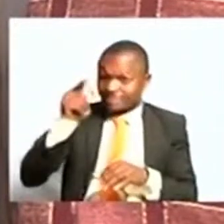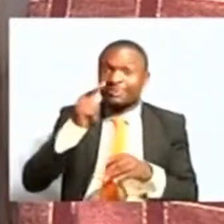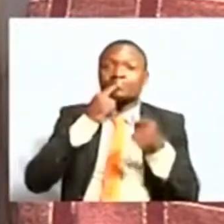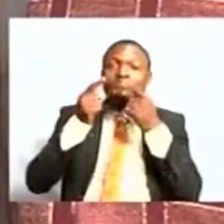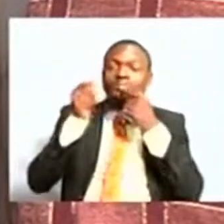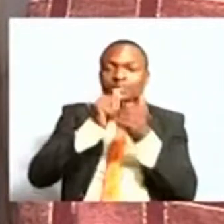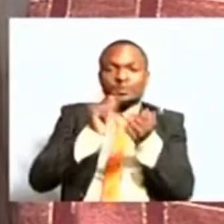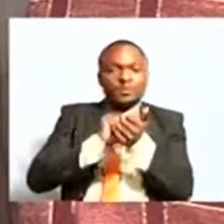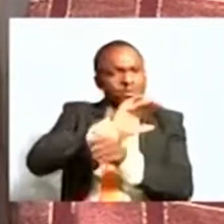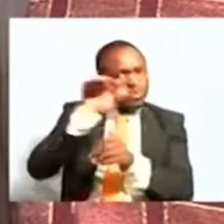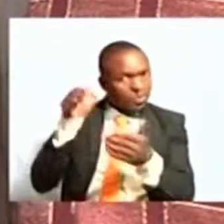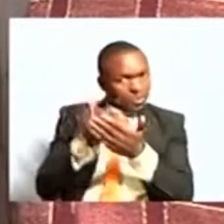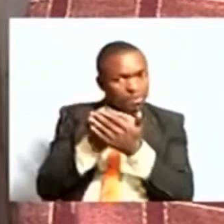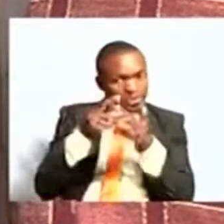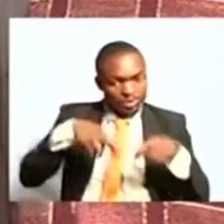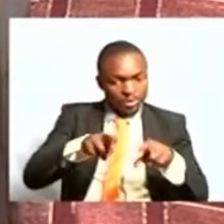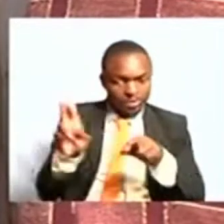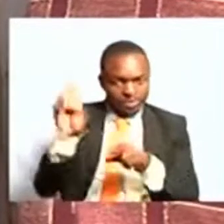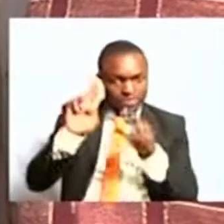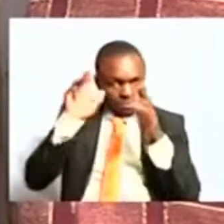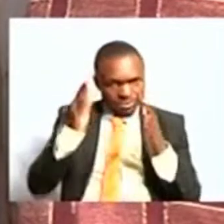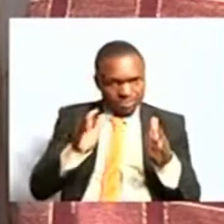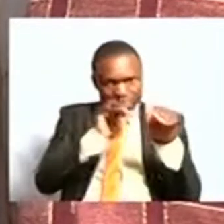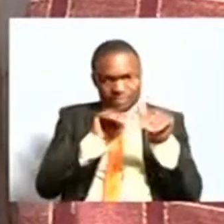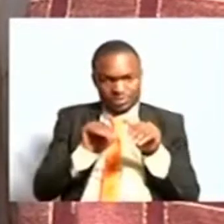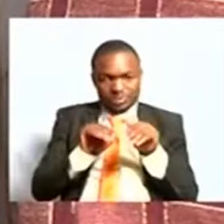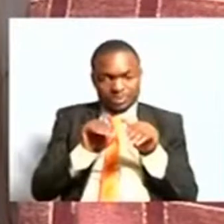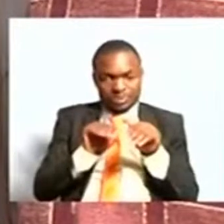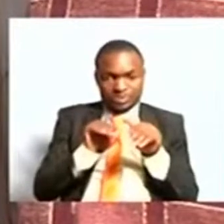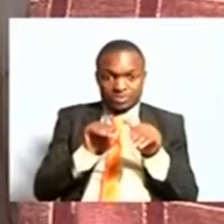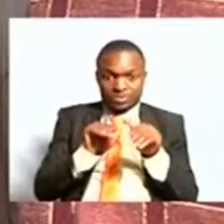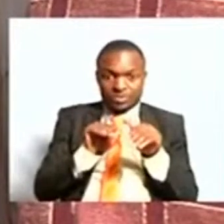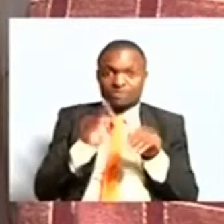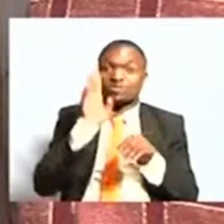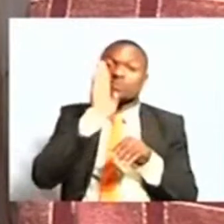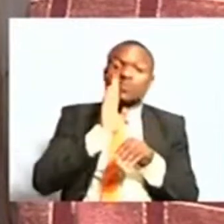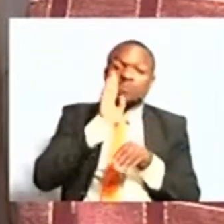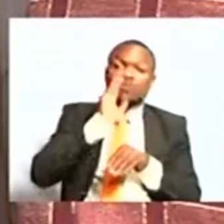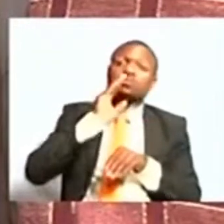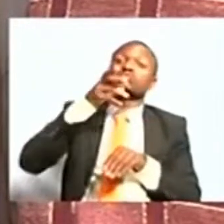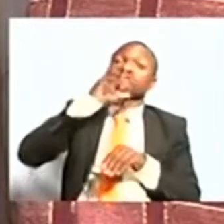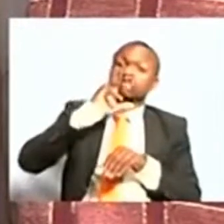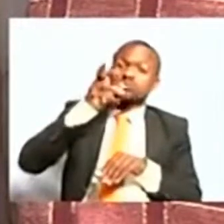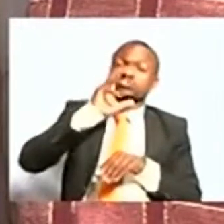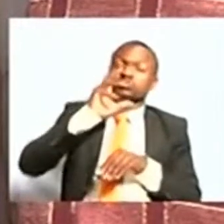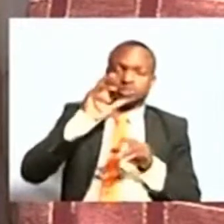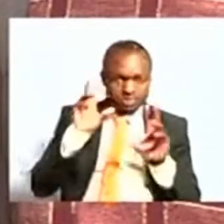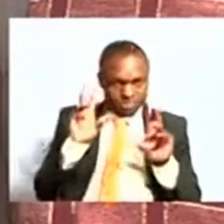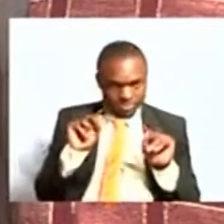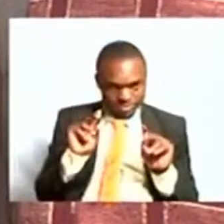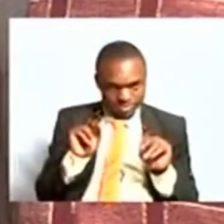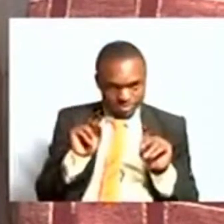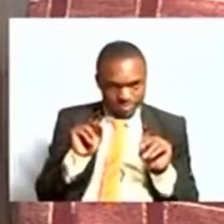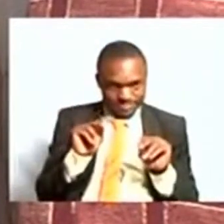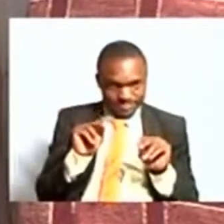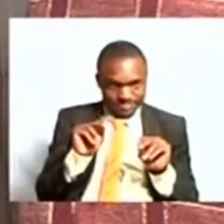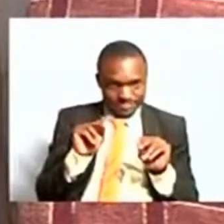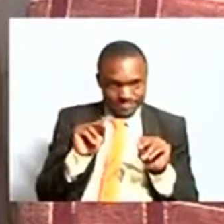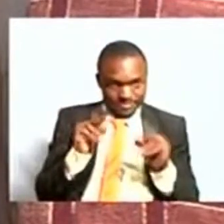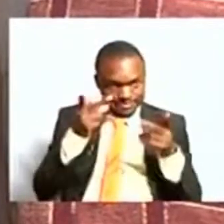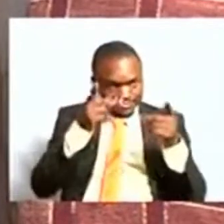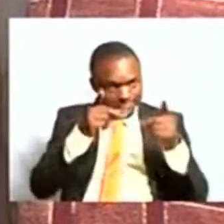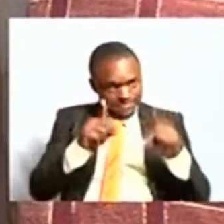about all road users avoiding the use of alcohol when they're using the road or other intoxicating substances.